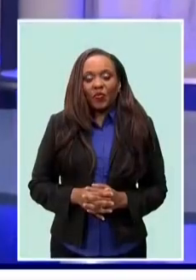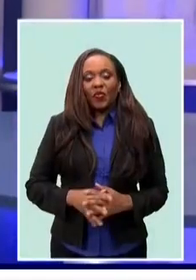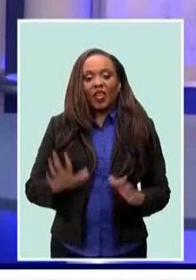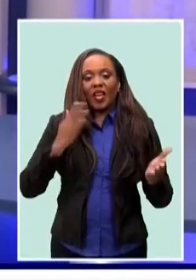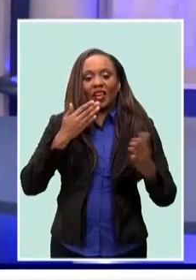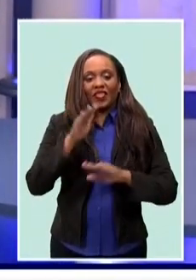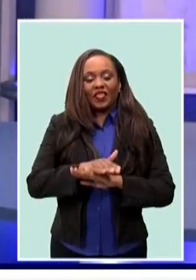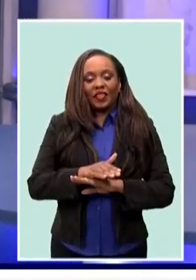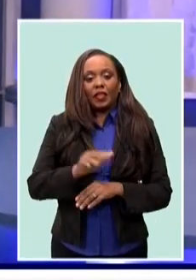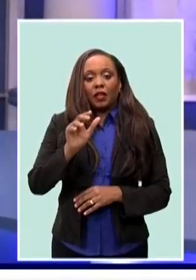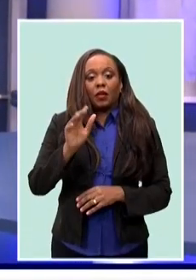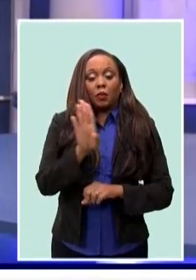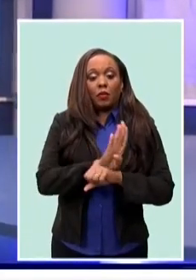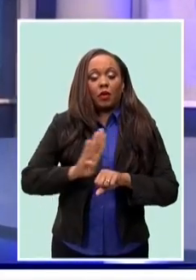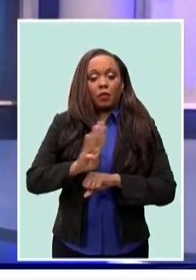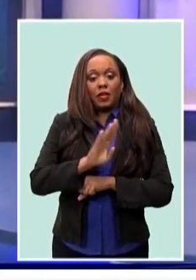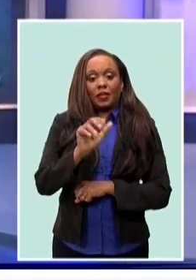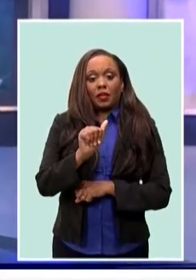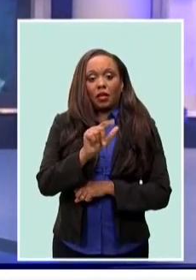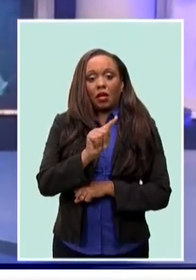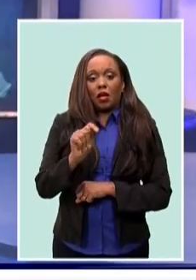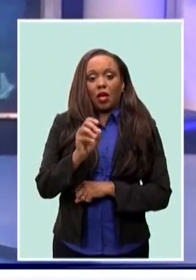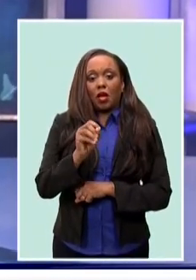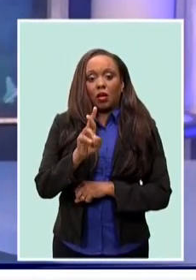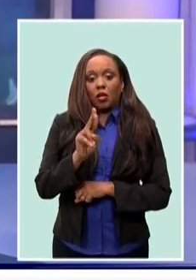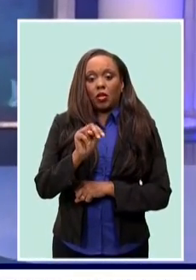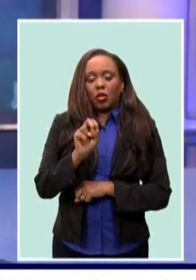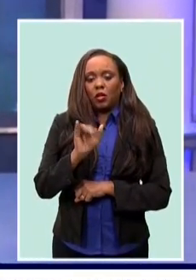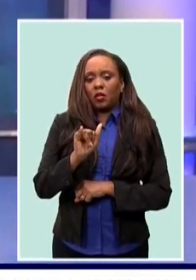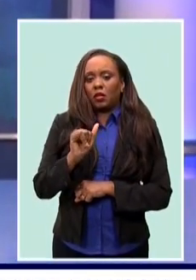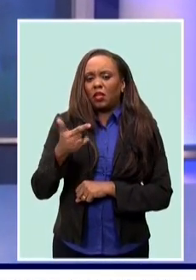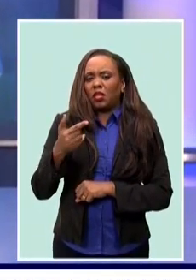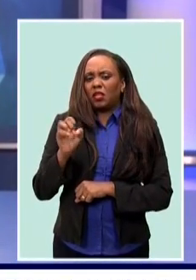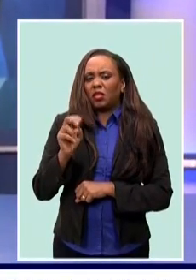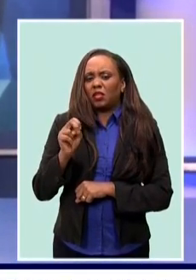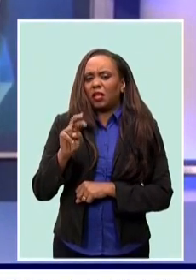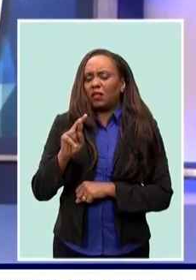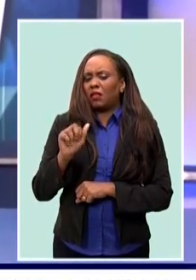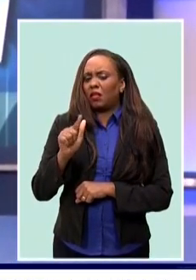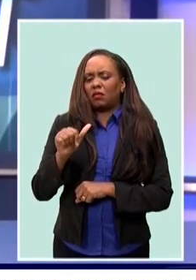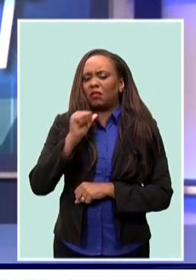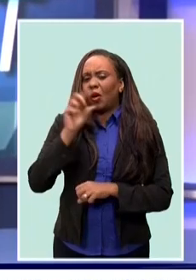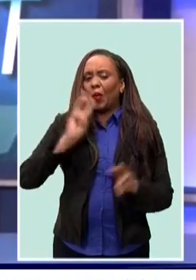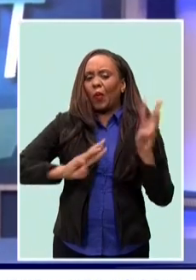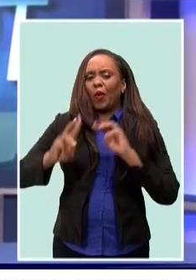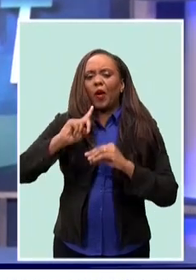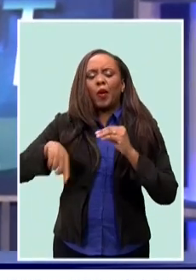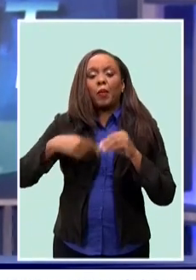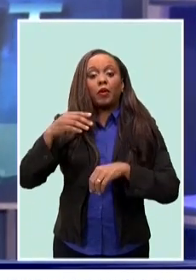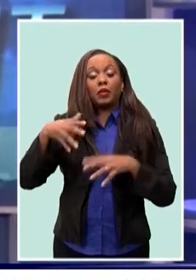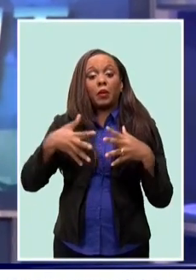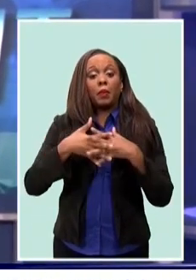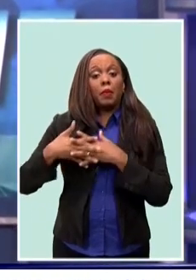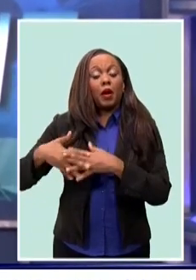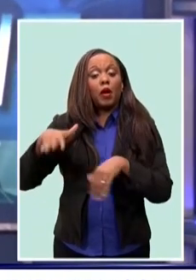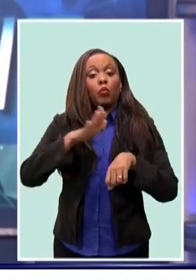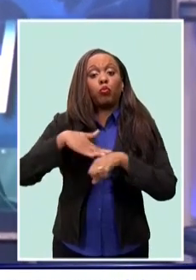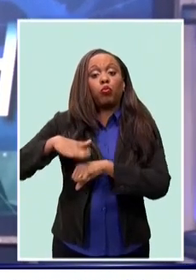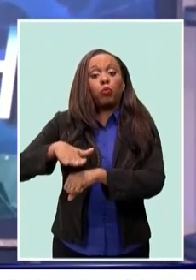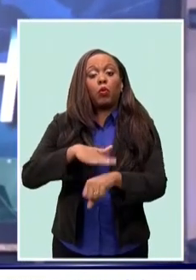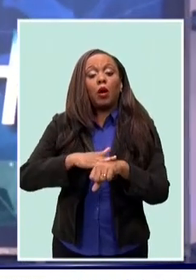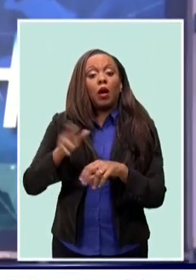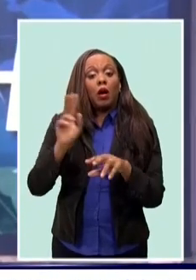And in our news, the Attorney General is not overly worried about the most recent travel advisory issued by the United States State